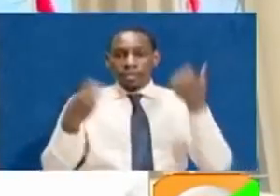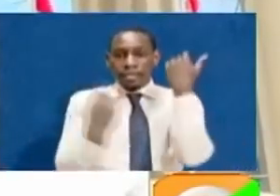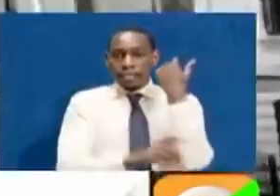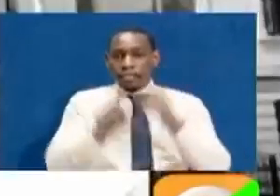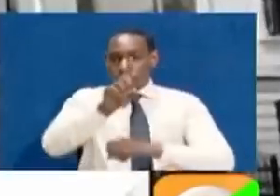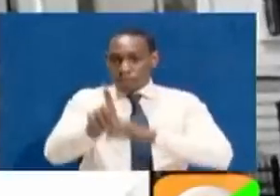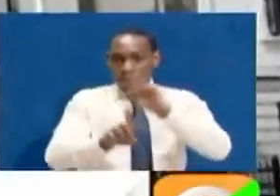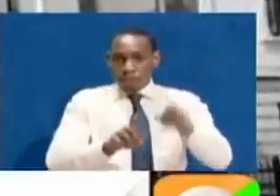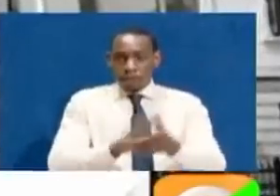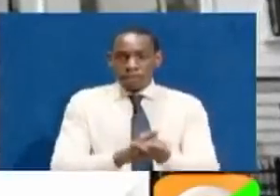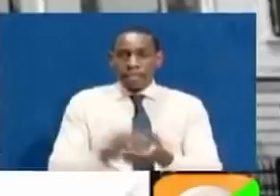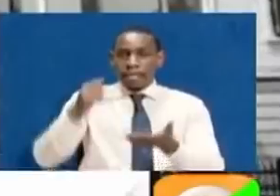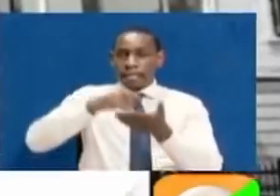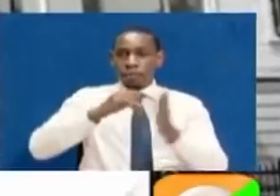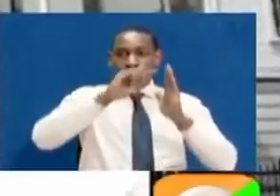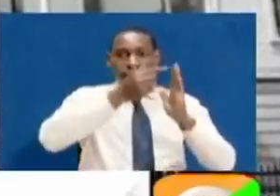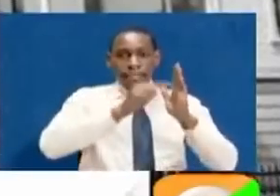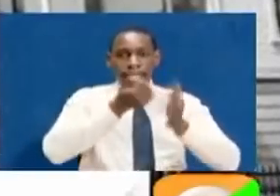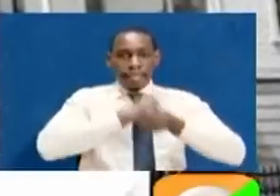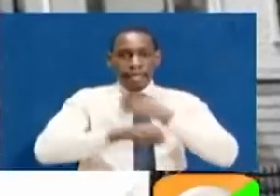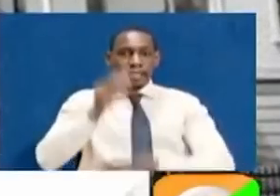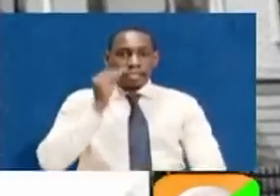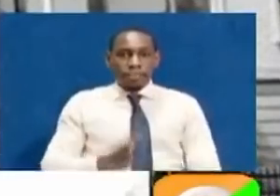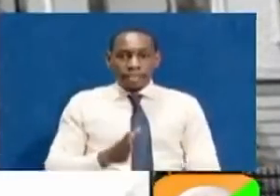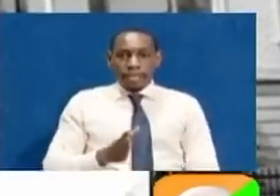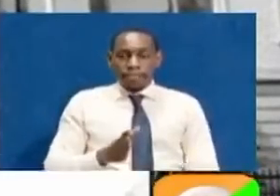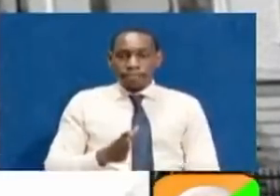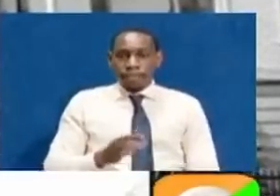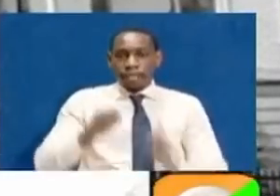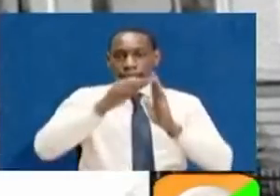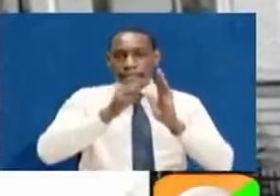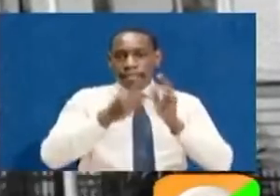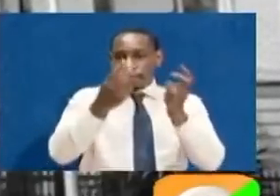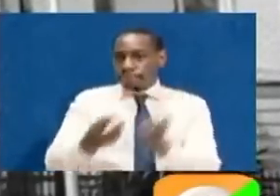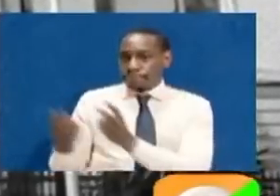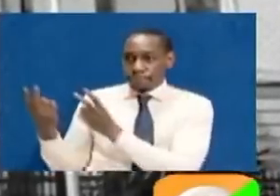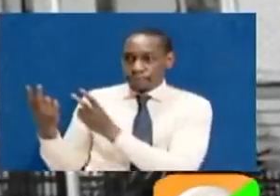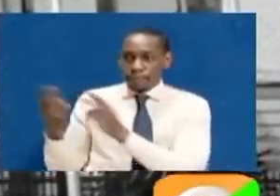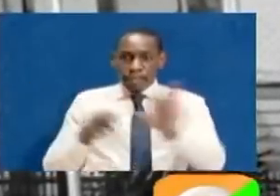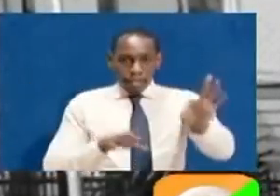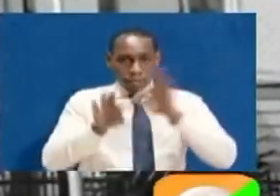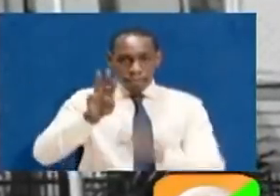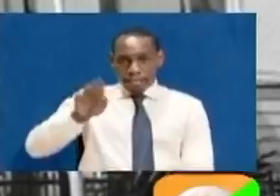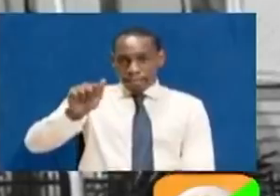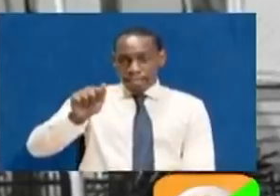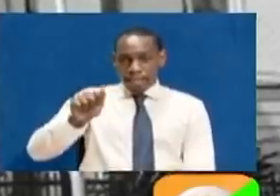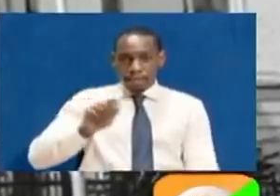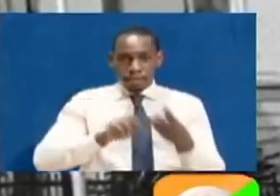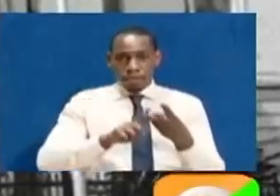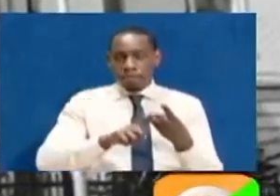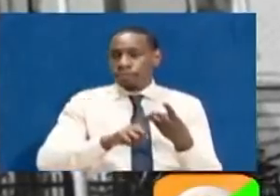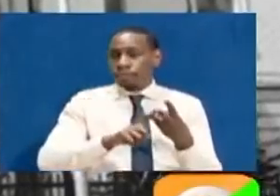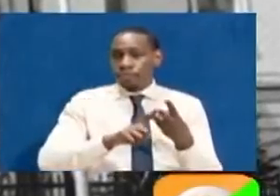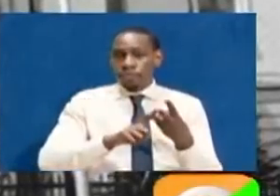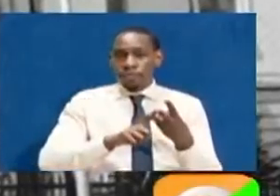disciplinary questions. They include the now acting Speaker and Rai MCA John Kamango, nominated MCAs John Degwa,